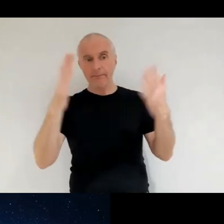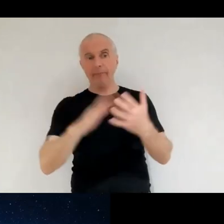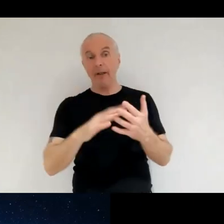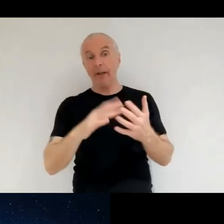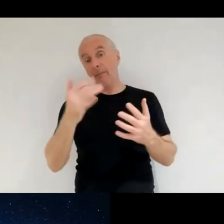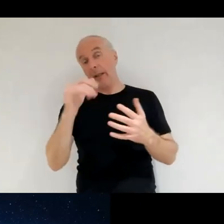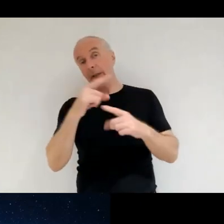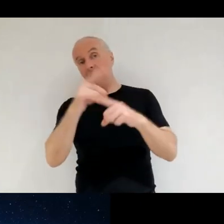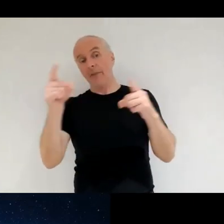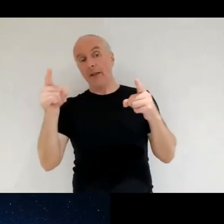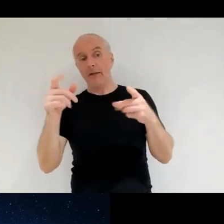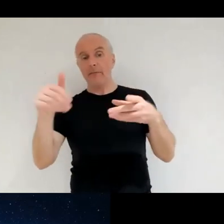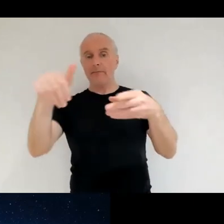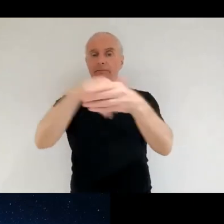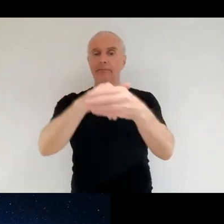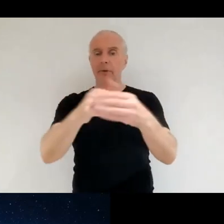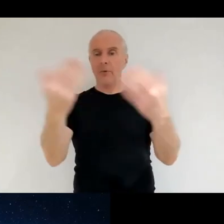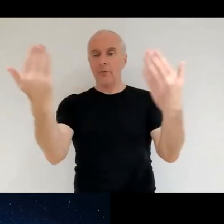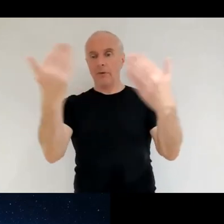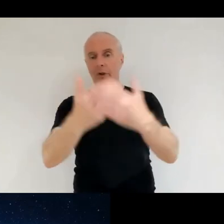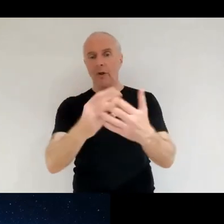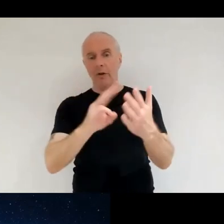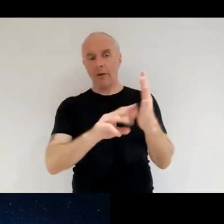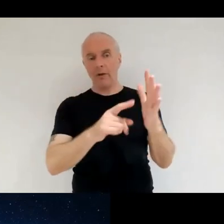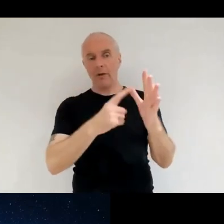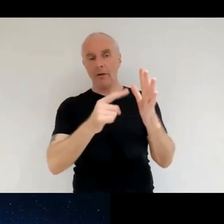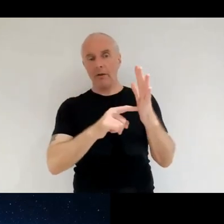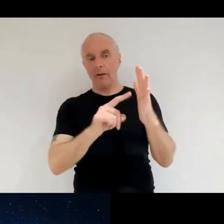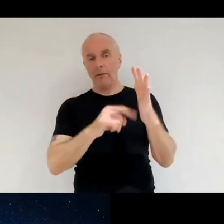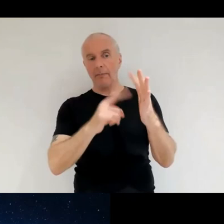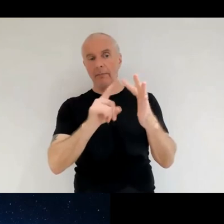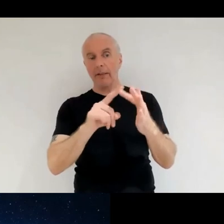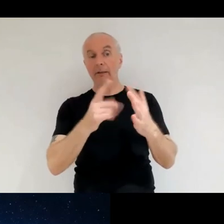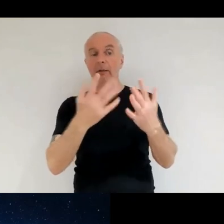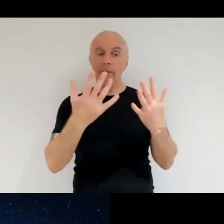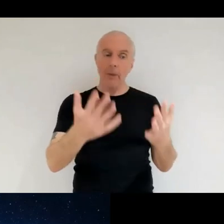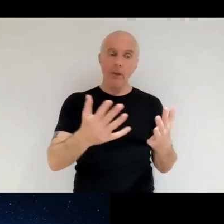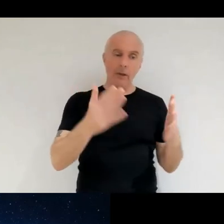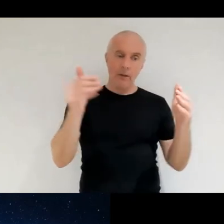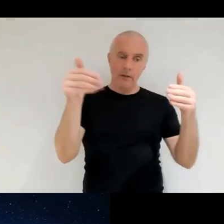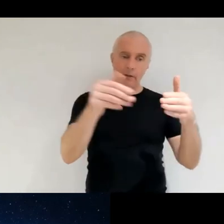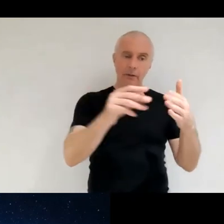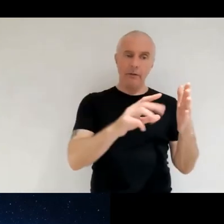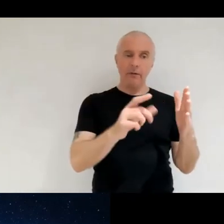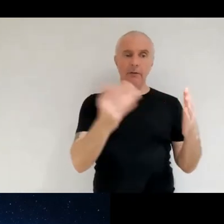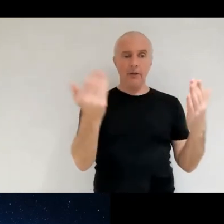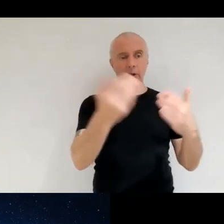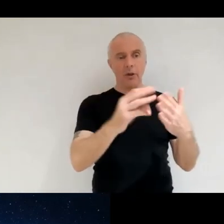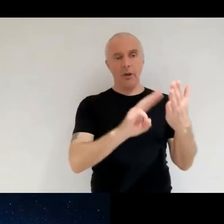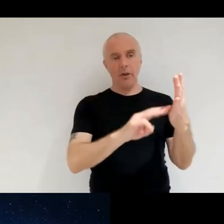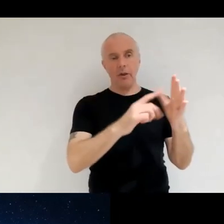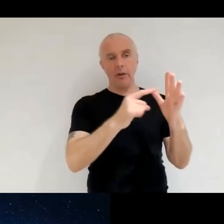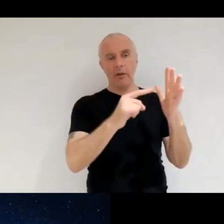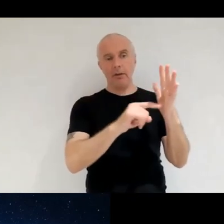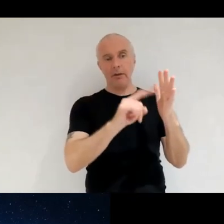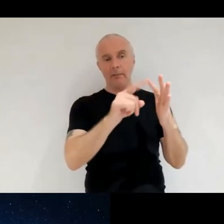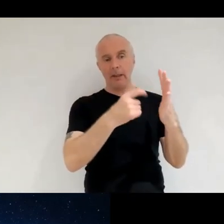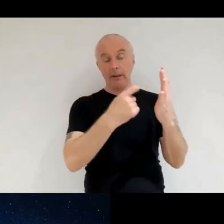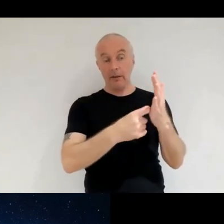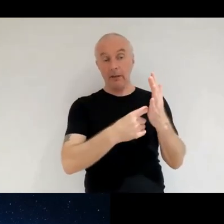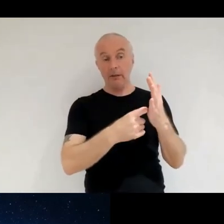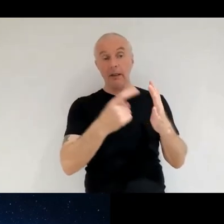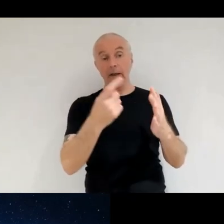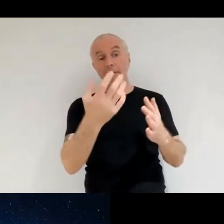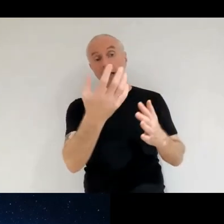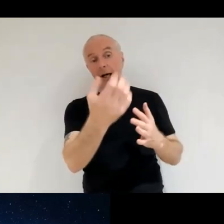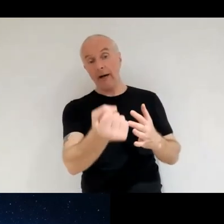a significant fraction to dark matter in the first place. With regards to direct measurements or the influence of dark matter, so if you